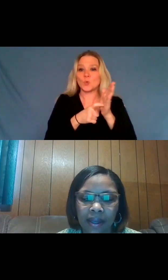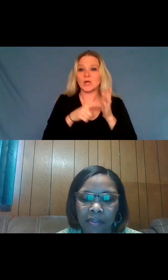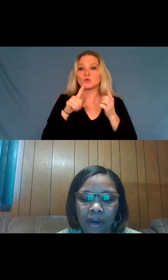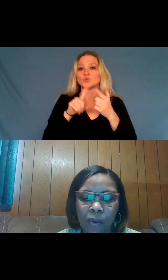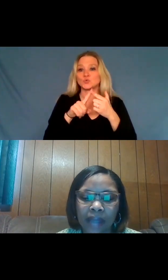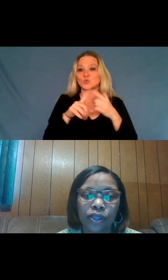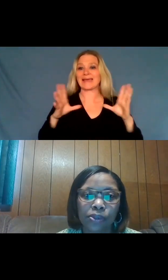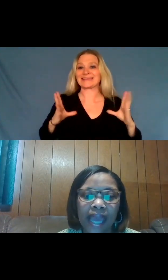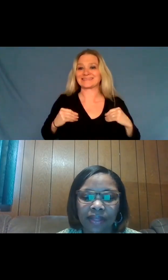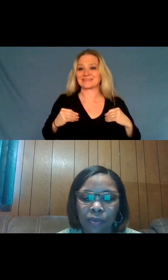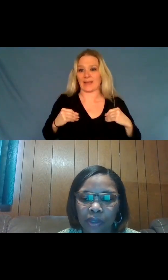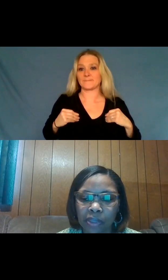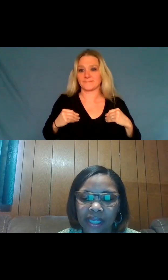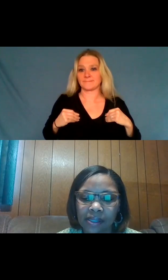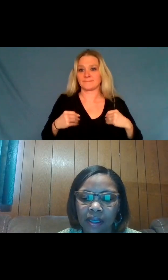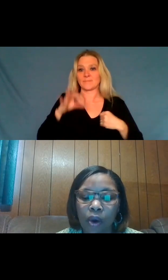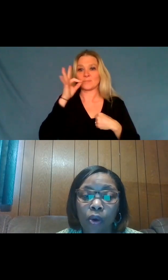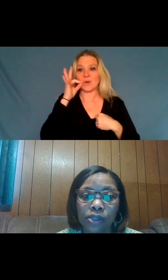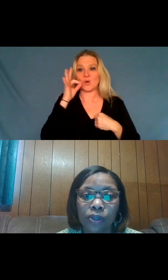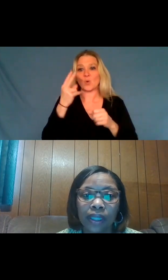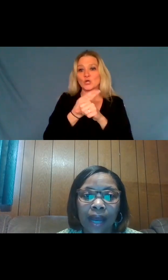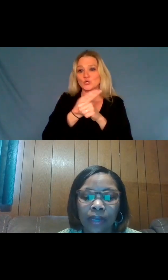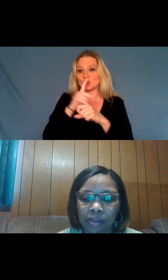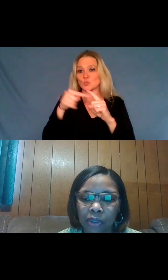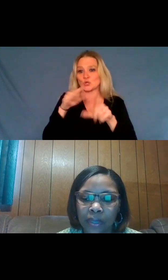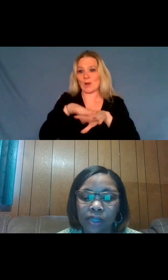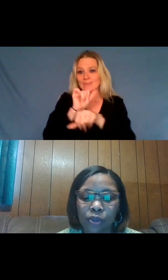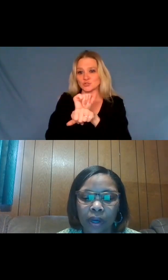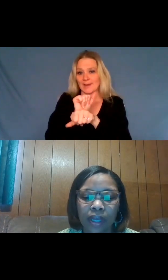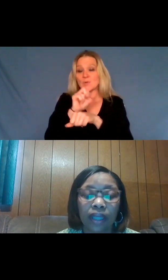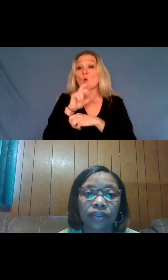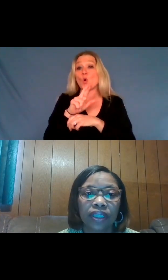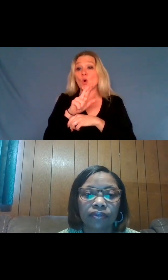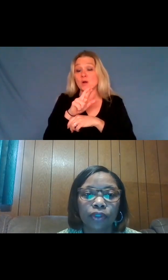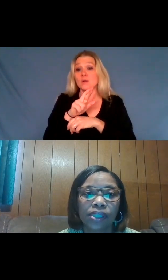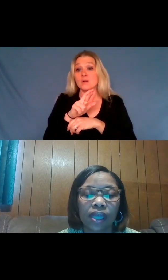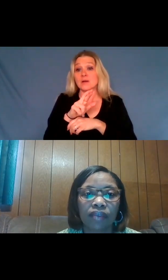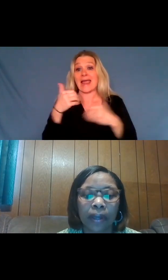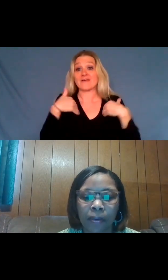accommodate marijuana use at the workplace or to allow an employee to work under